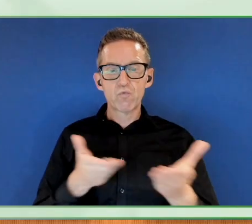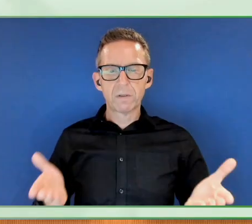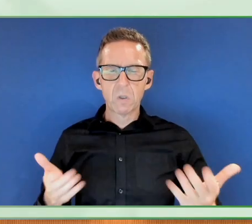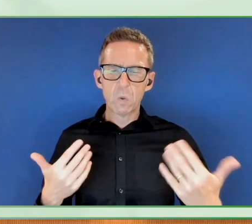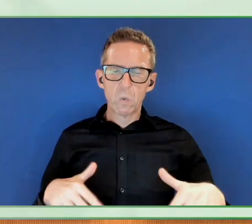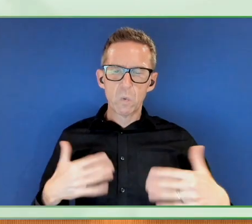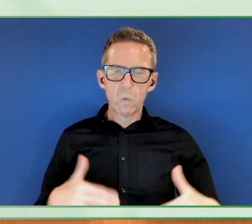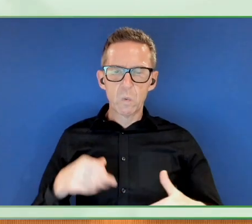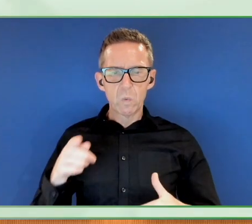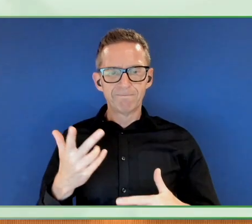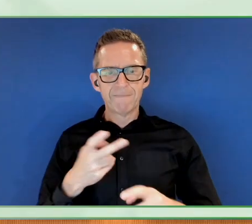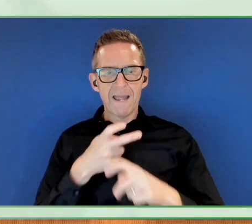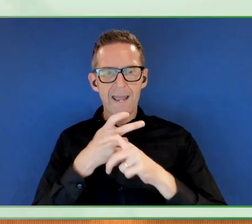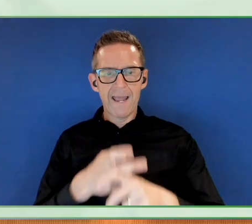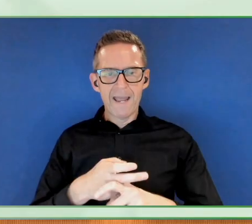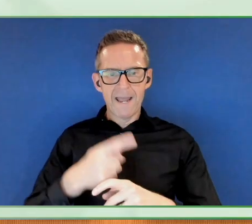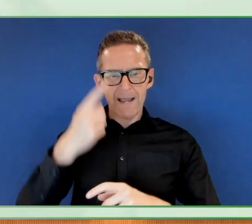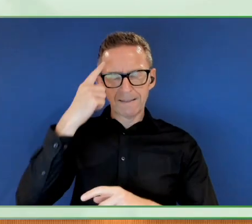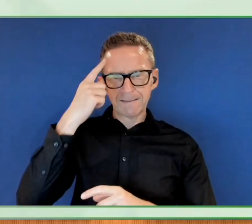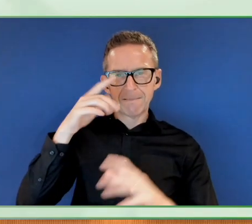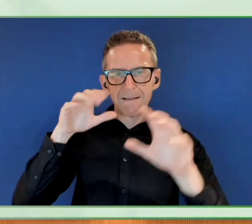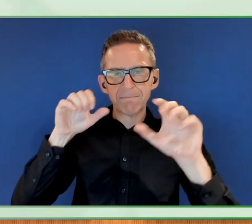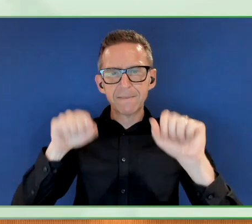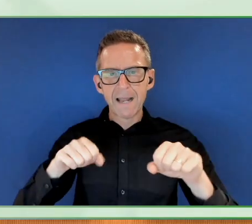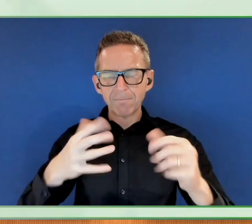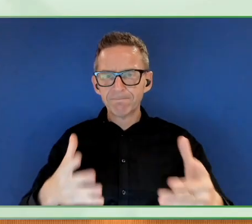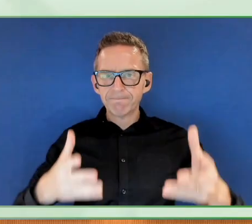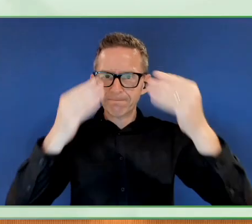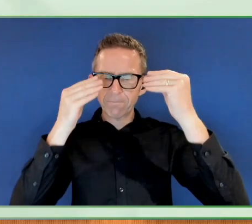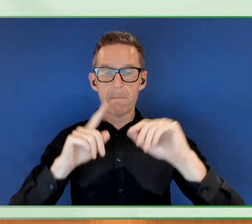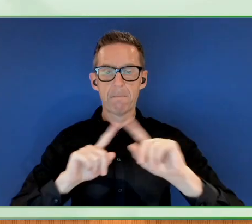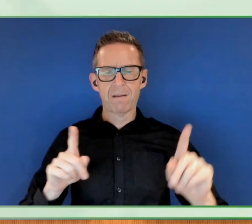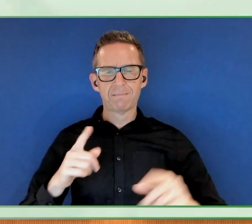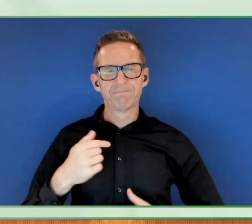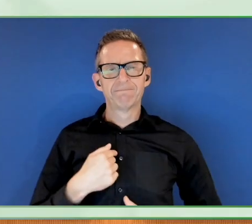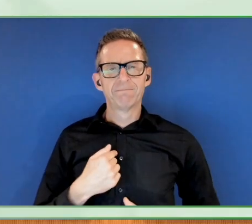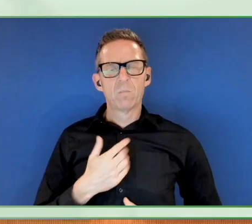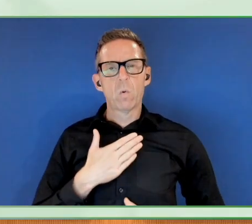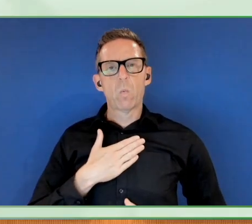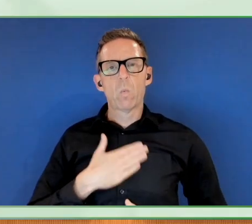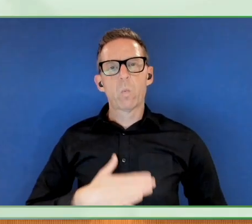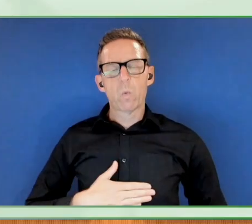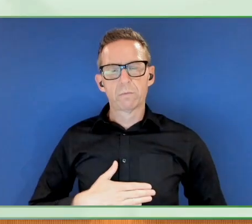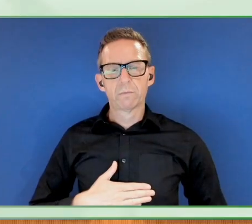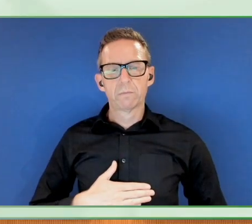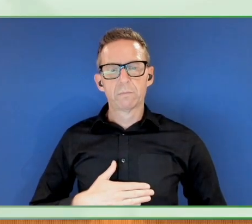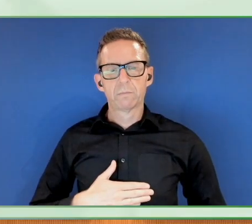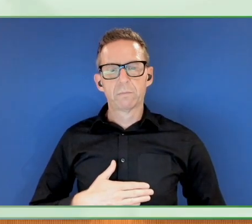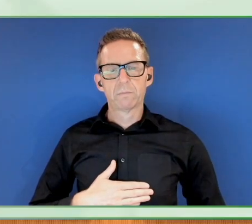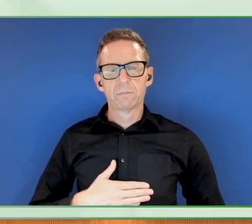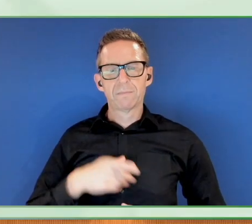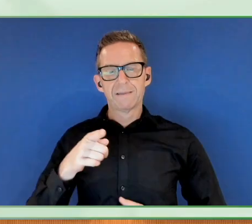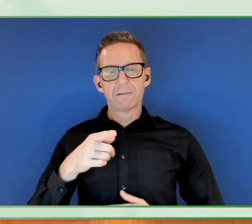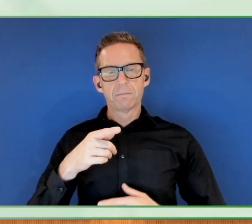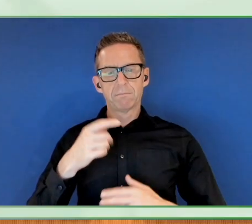And just you can create the possibility of generating demands of accessibility and the corresponding development of